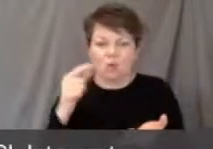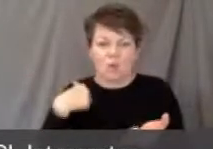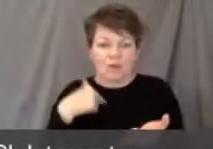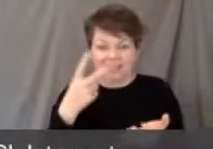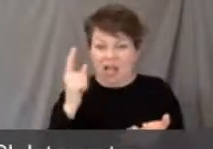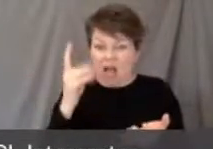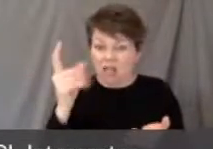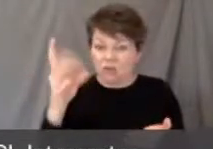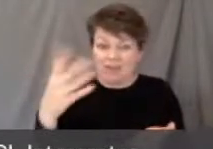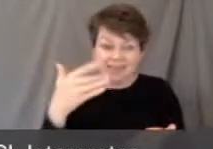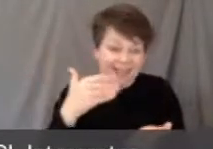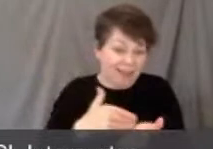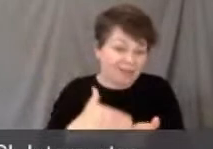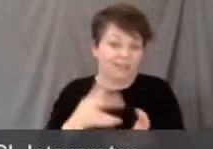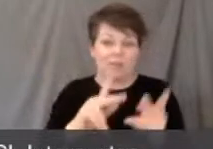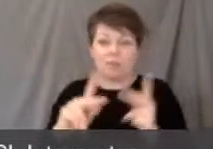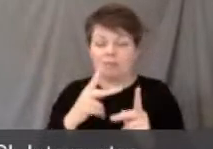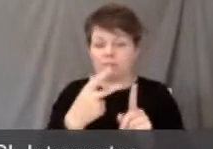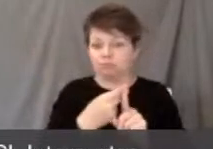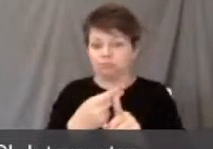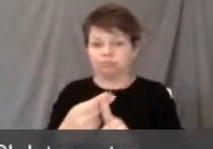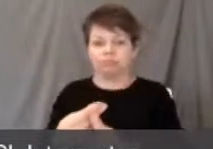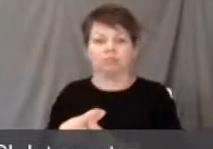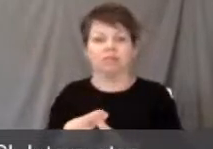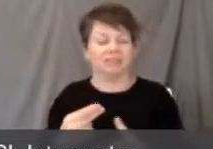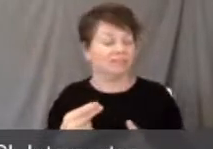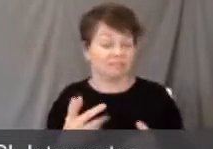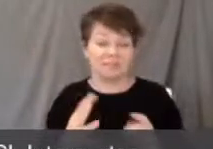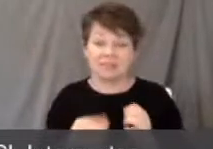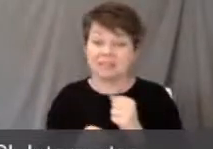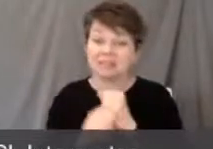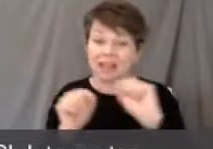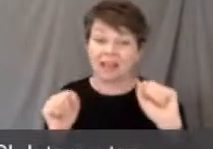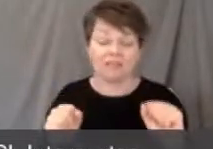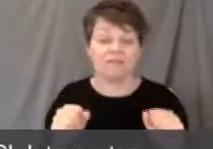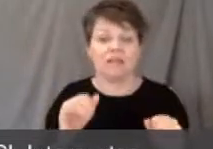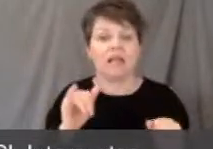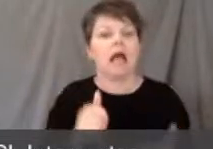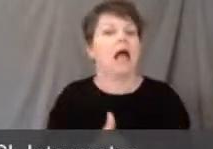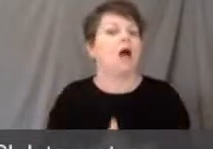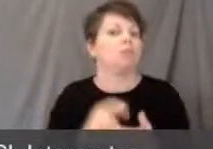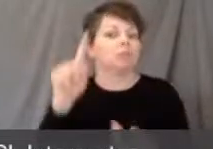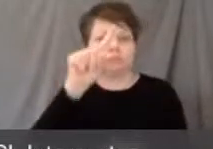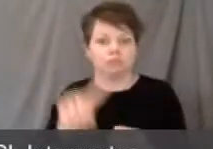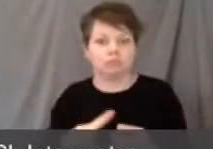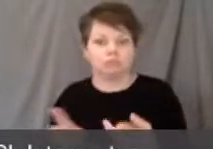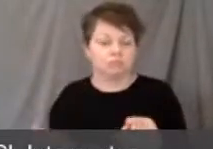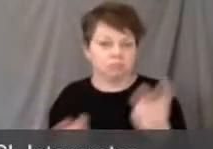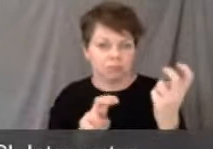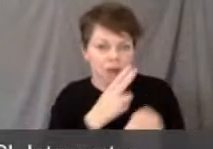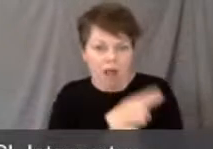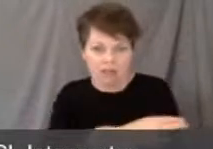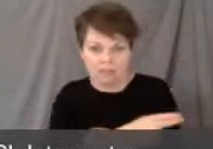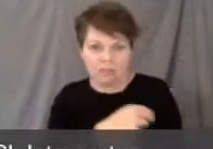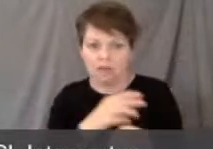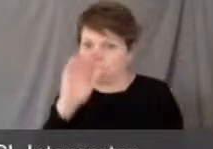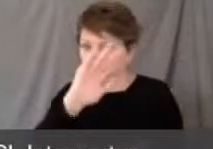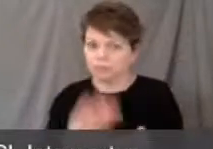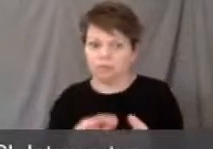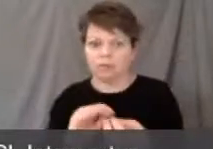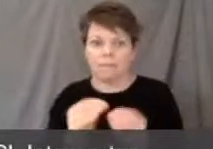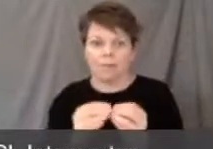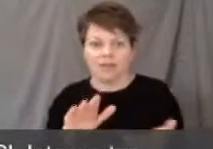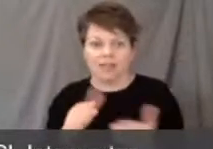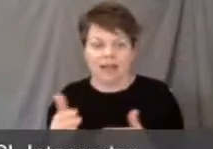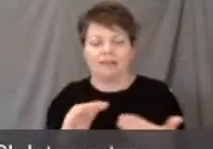overall, these vaccines have been quite safe and have helped decrease hospitalization and deaths in those that are vaccinated